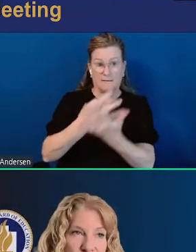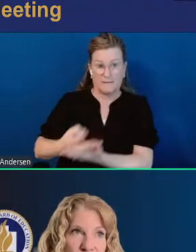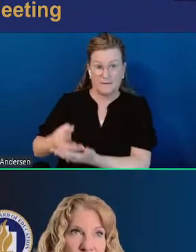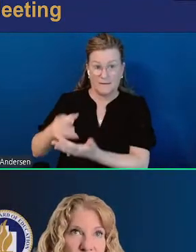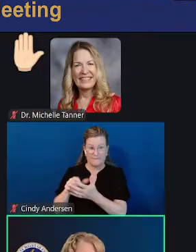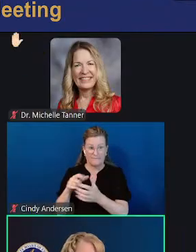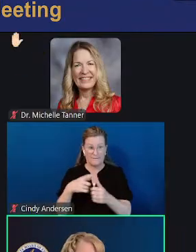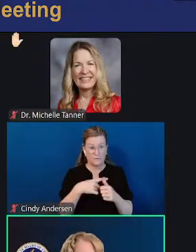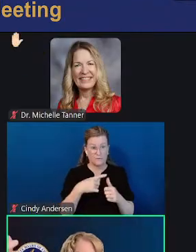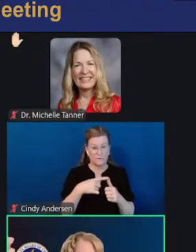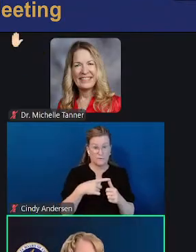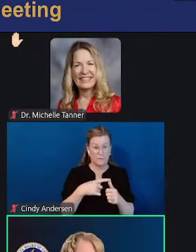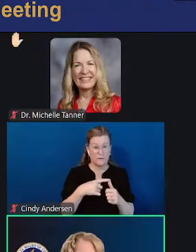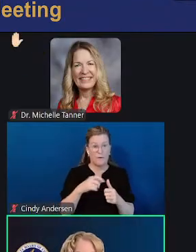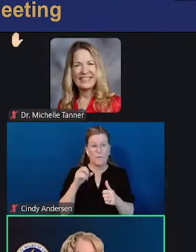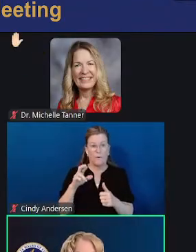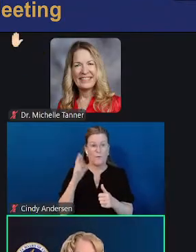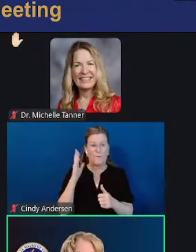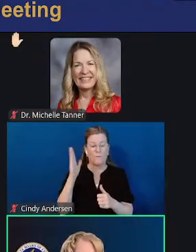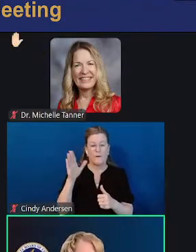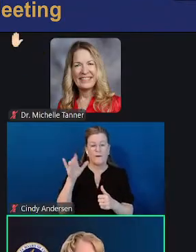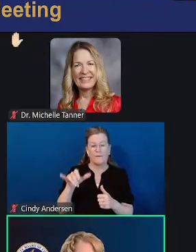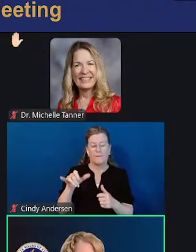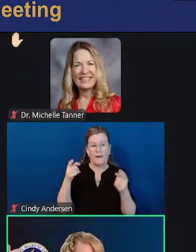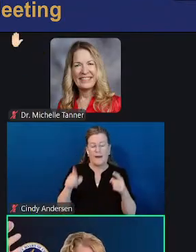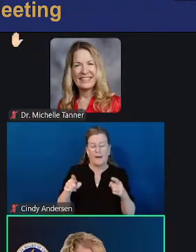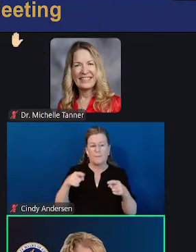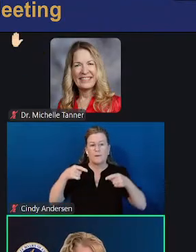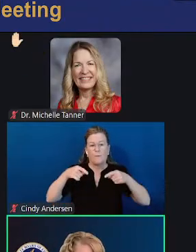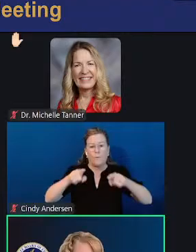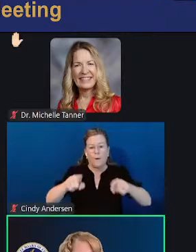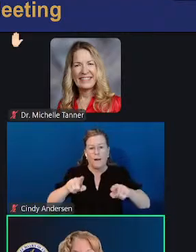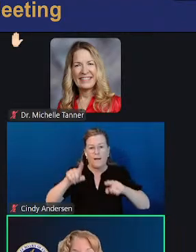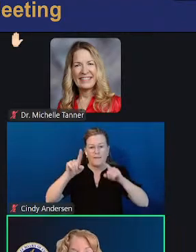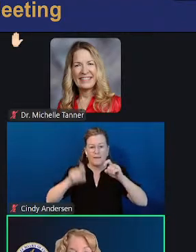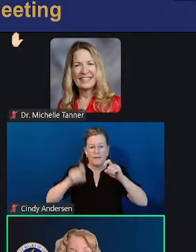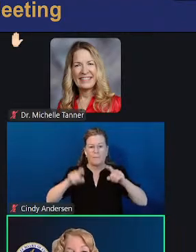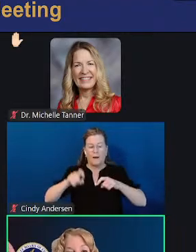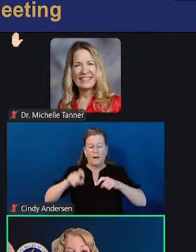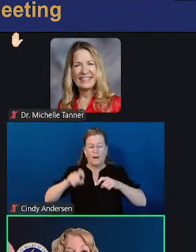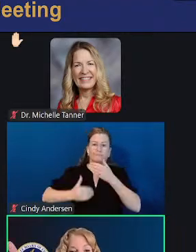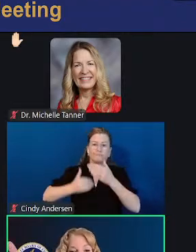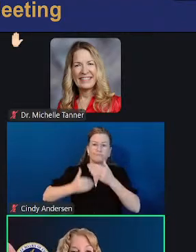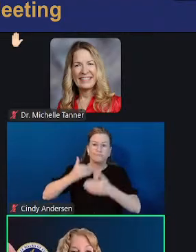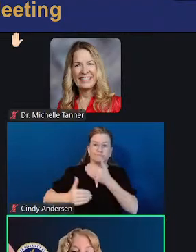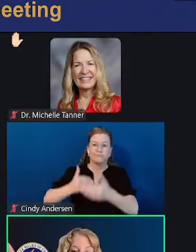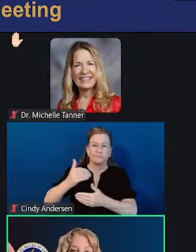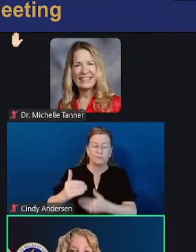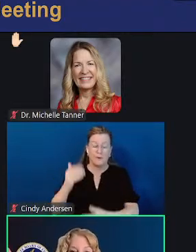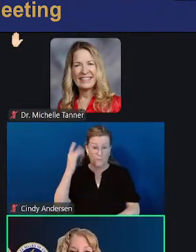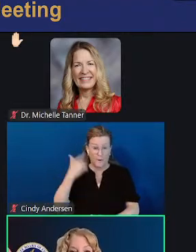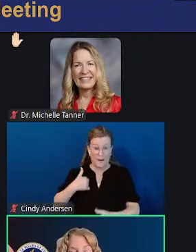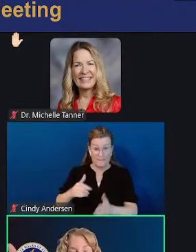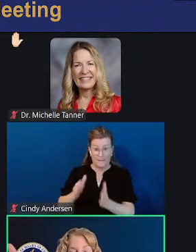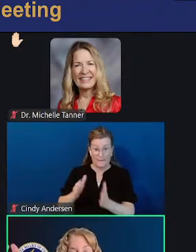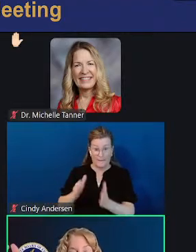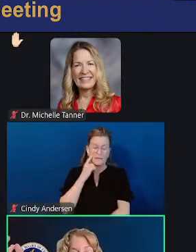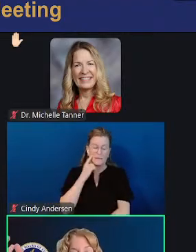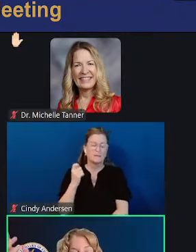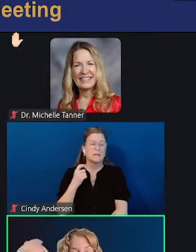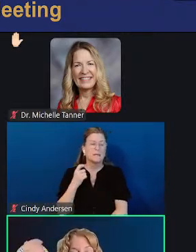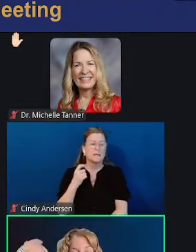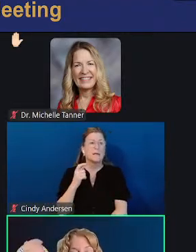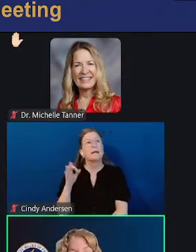first? Or will that come as the pilot ensues? And the reason I ask this question is, if